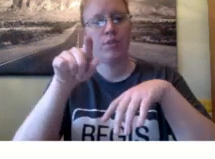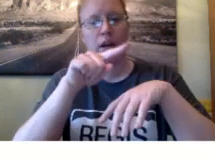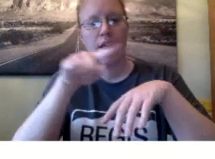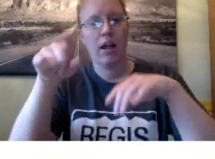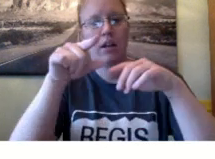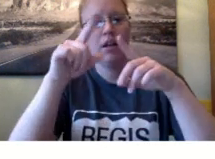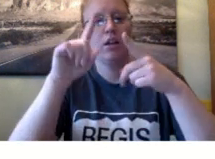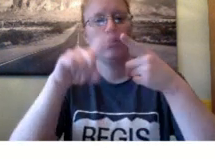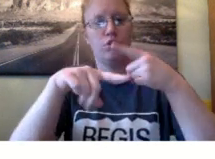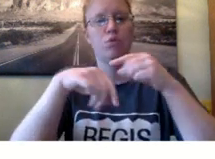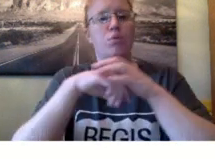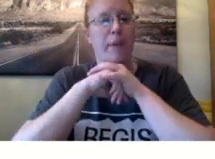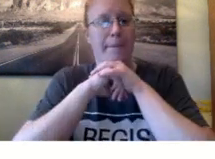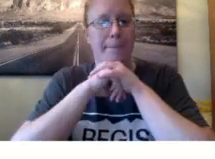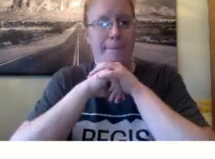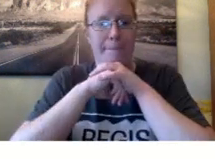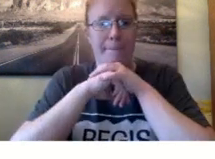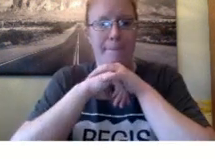"to" there.